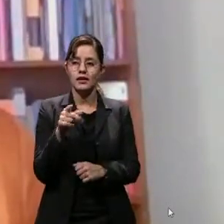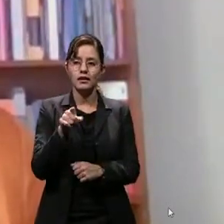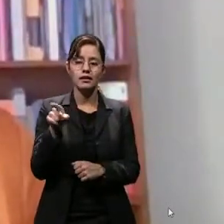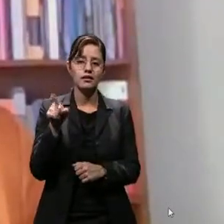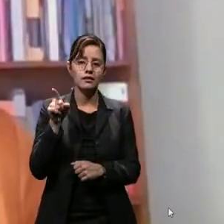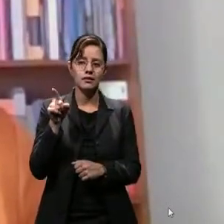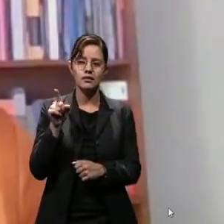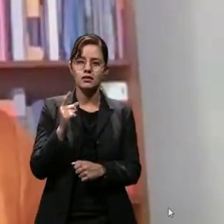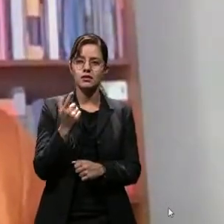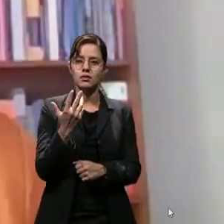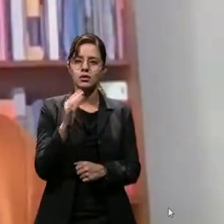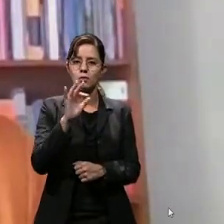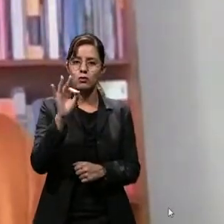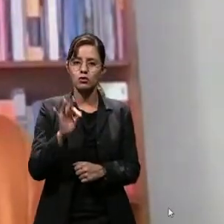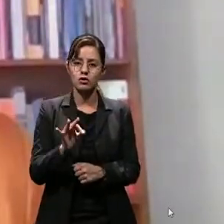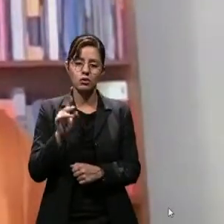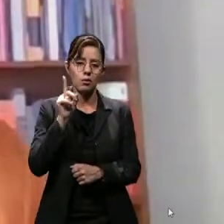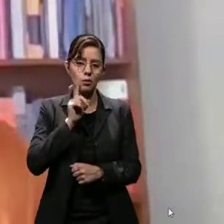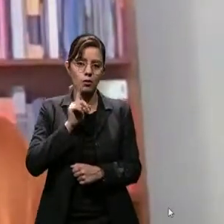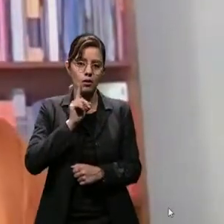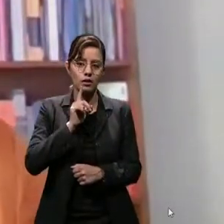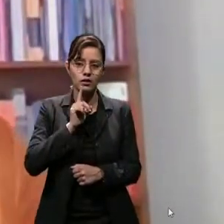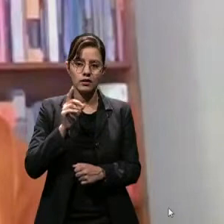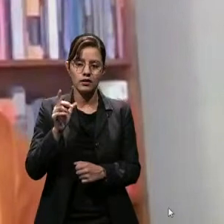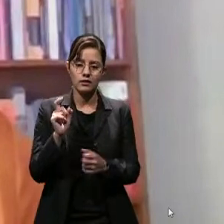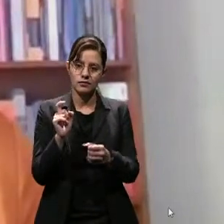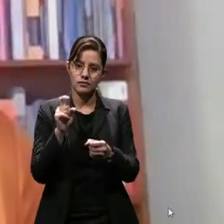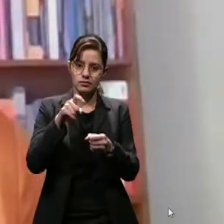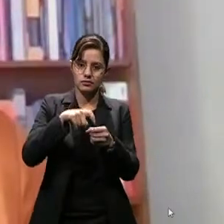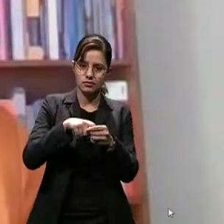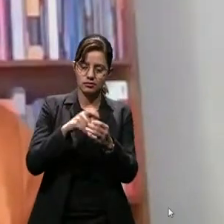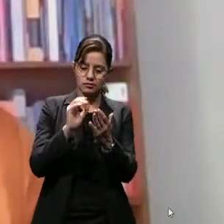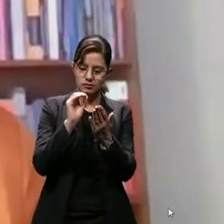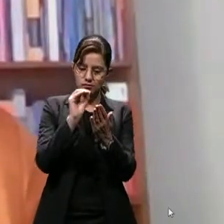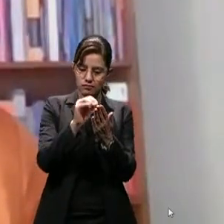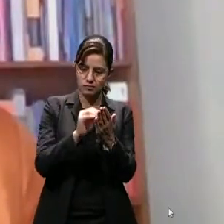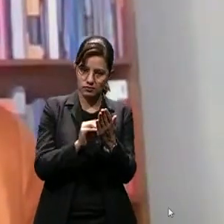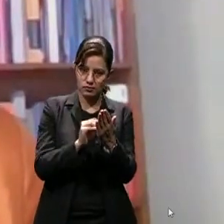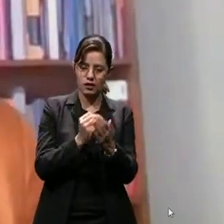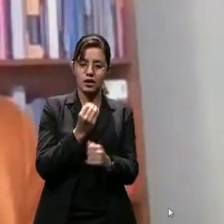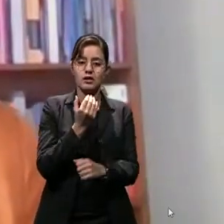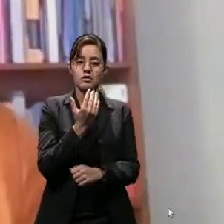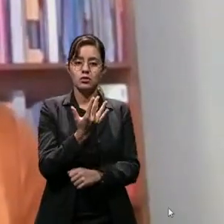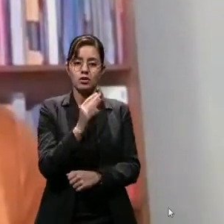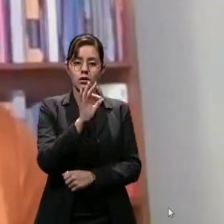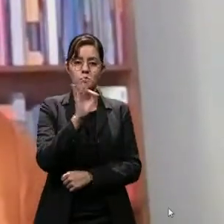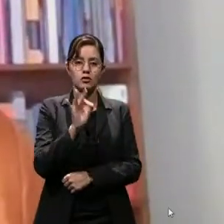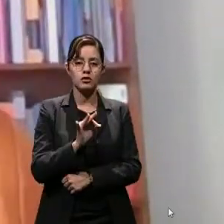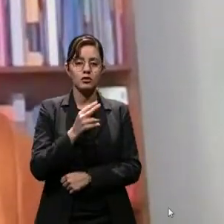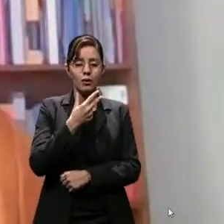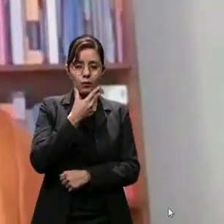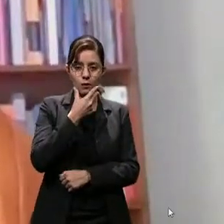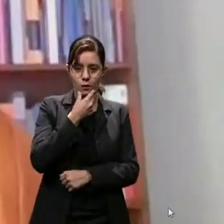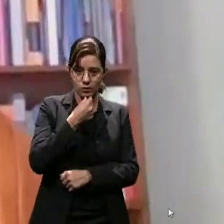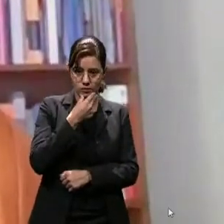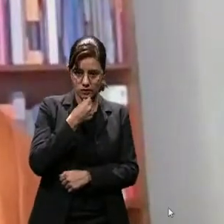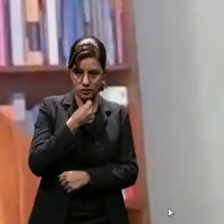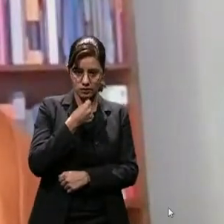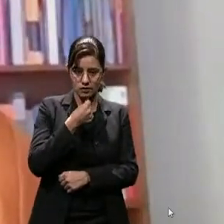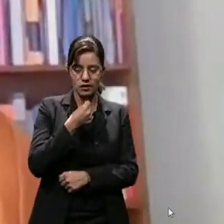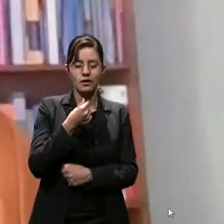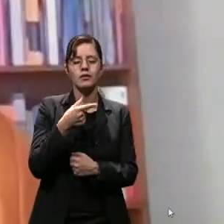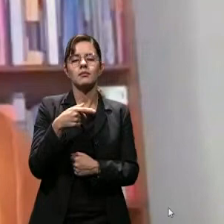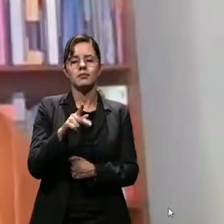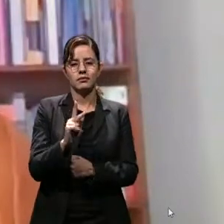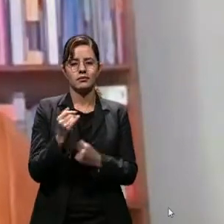the inclusion of 50% women, 50% men, but